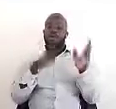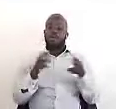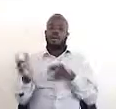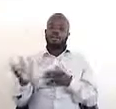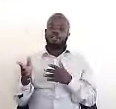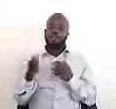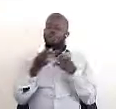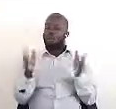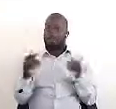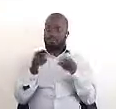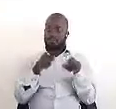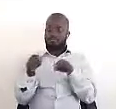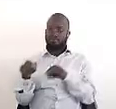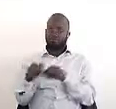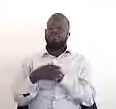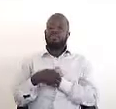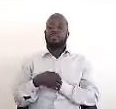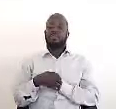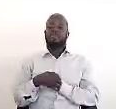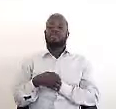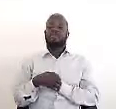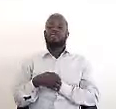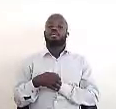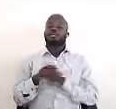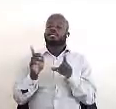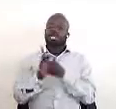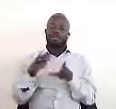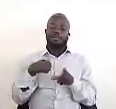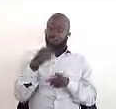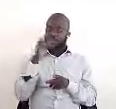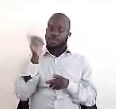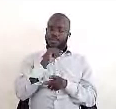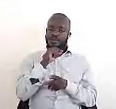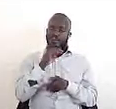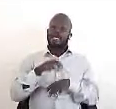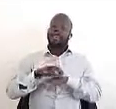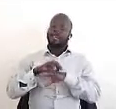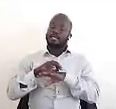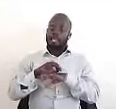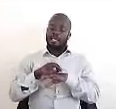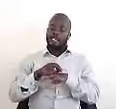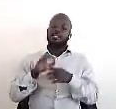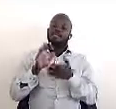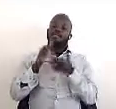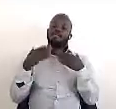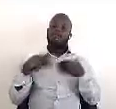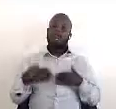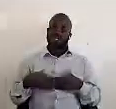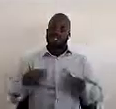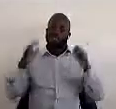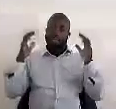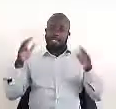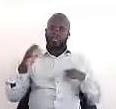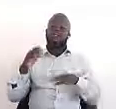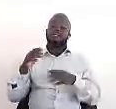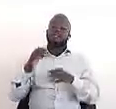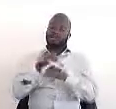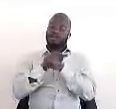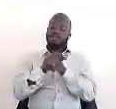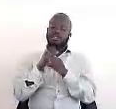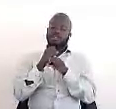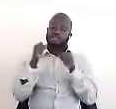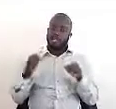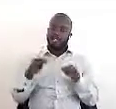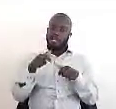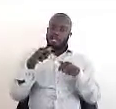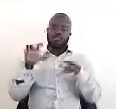are regularly exposed to them. Like I said in a previous lesson, our skin is the body's biggest immune system organ, and it does a